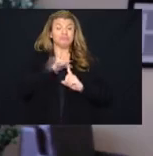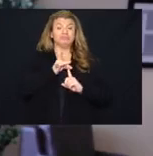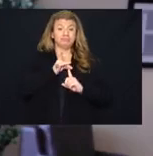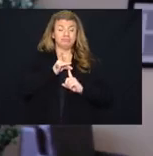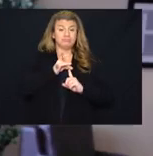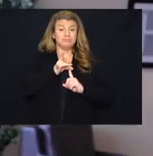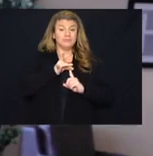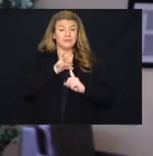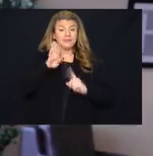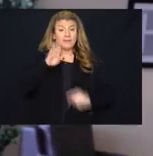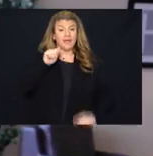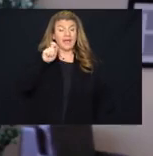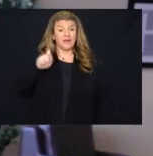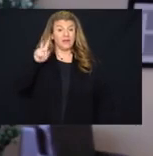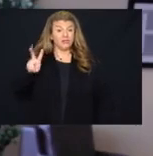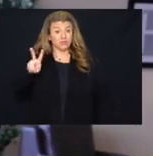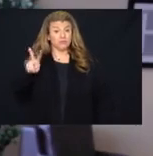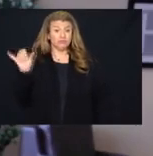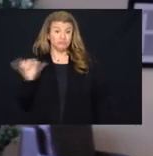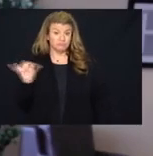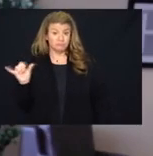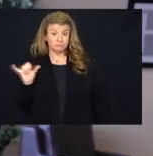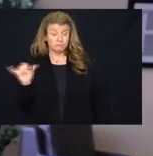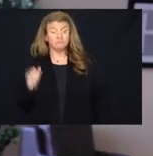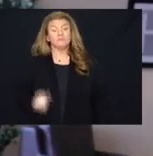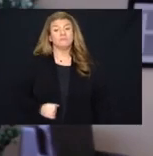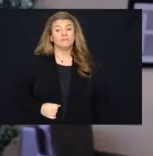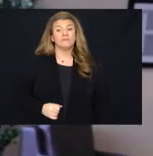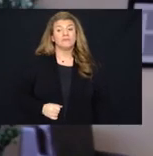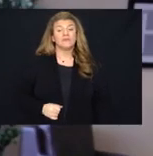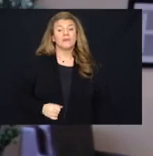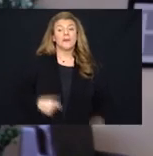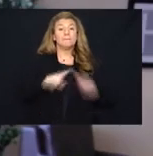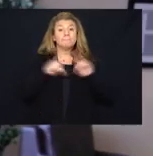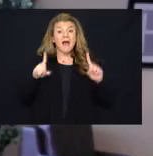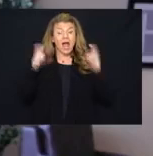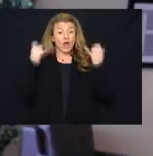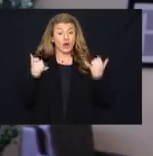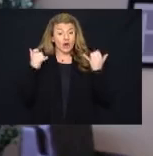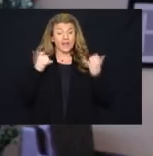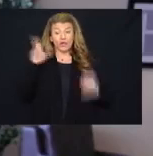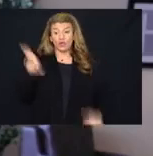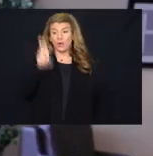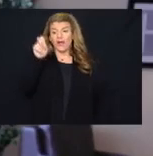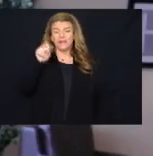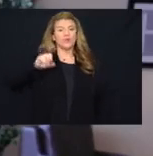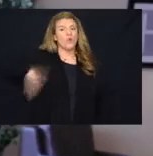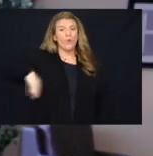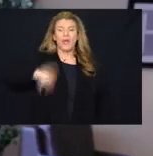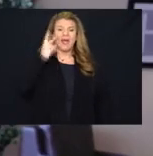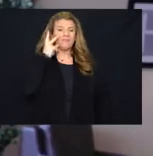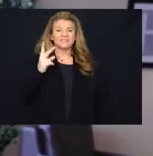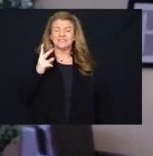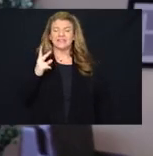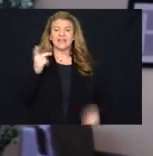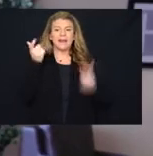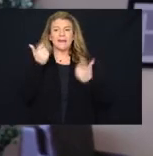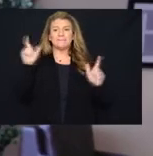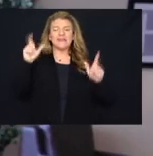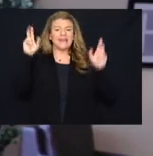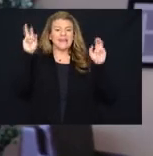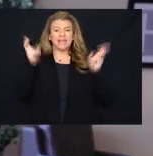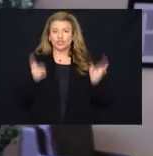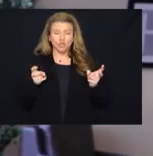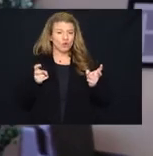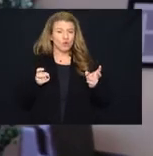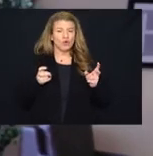by the second subvariant, the BA.2. But currently in the US, we have not seen a substantial issue